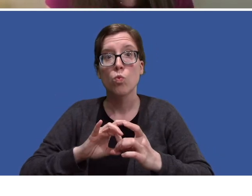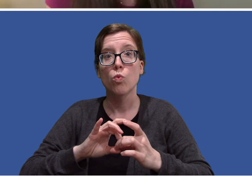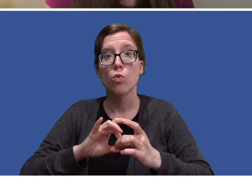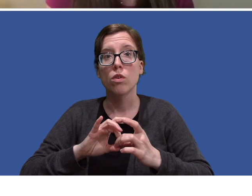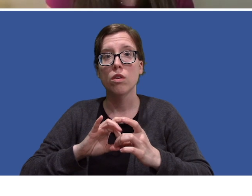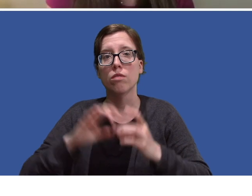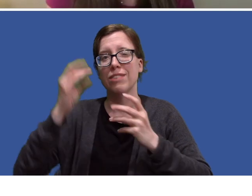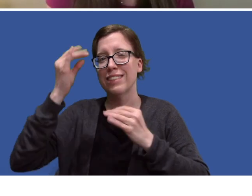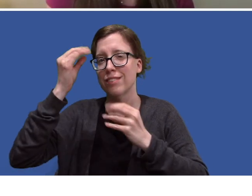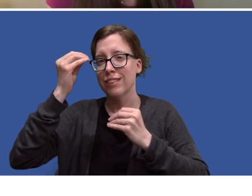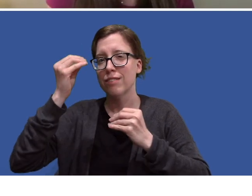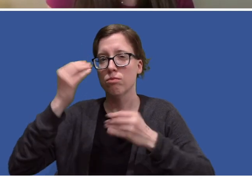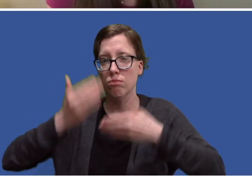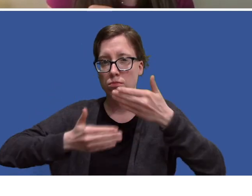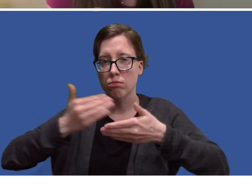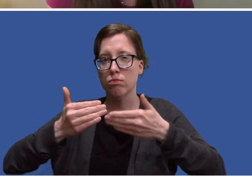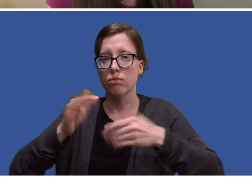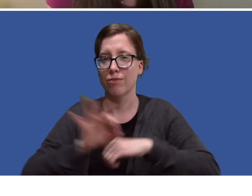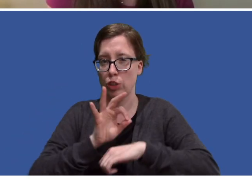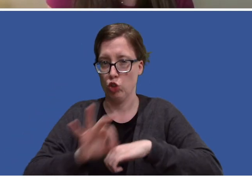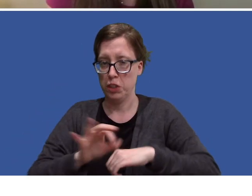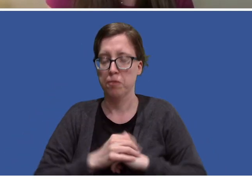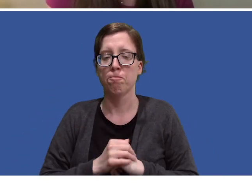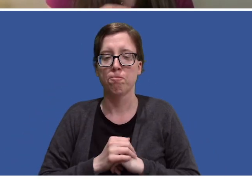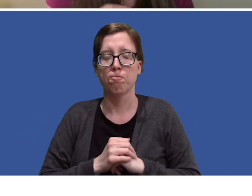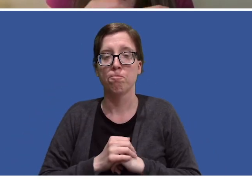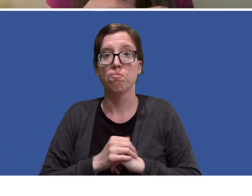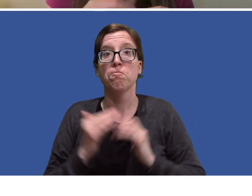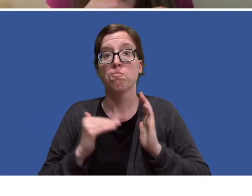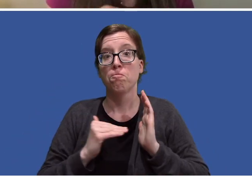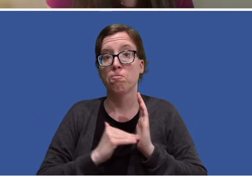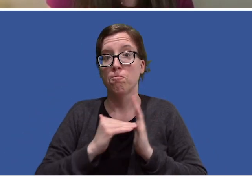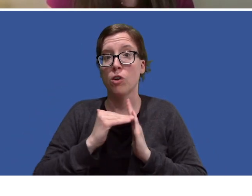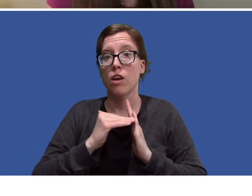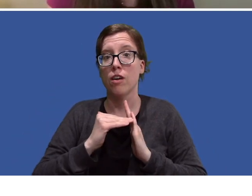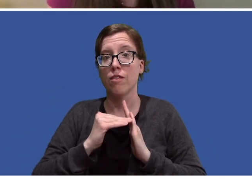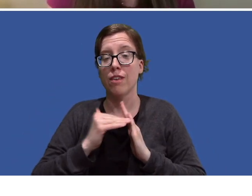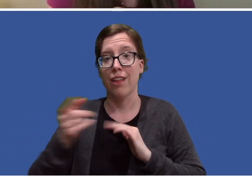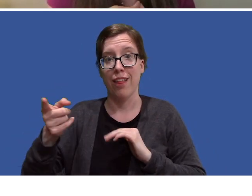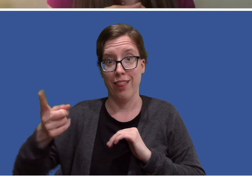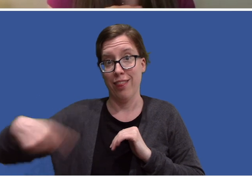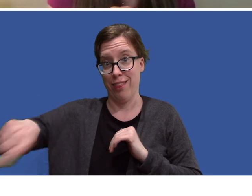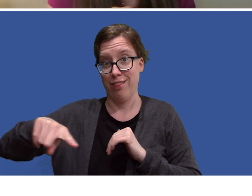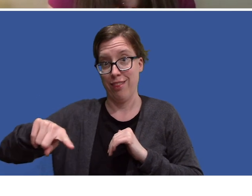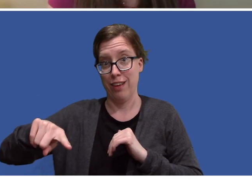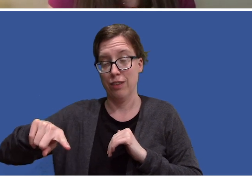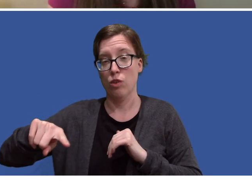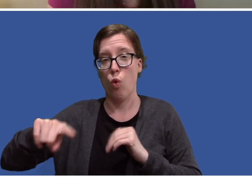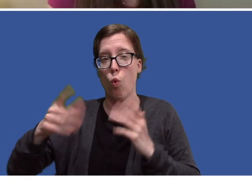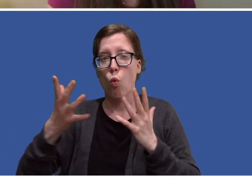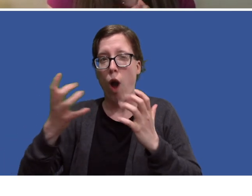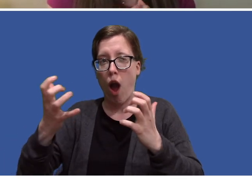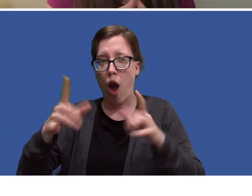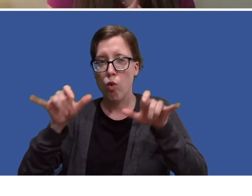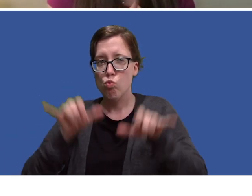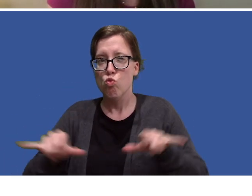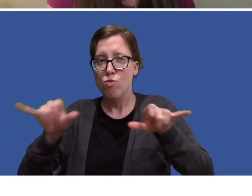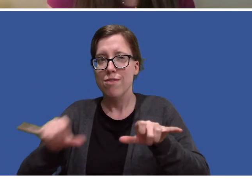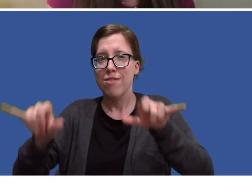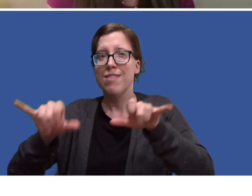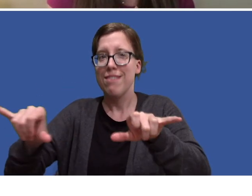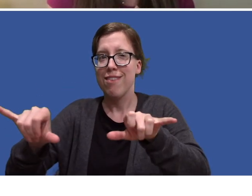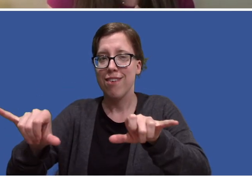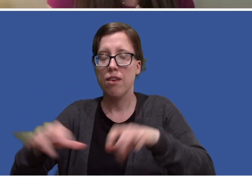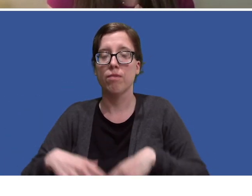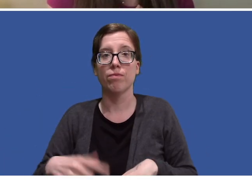Often they strive for routines. And so something I found immensely helpful for the students I worked